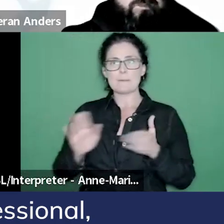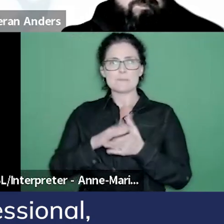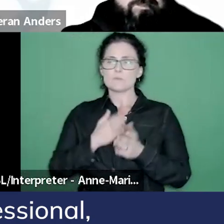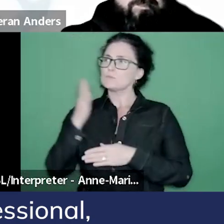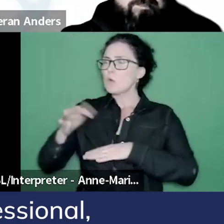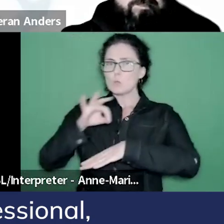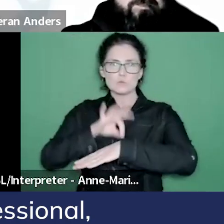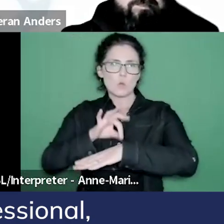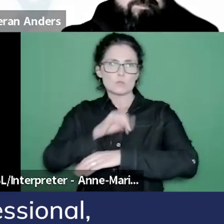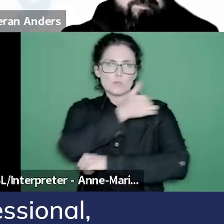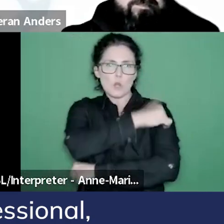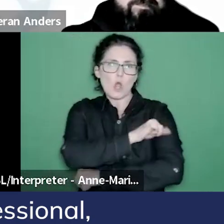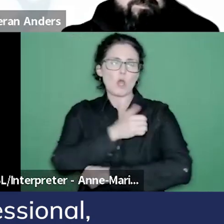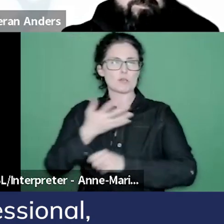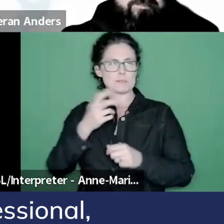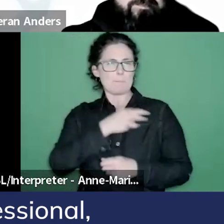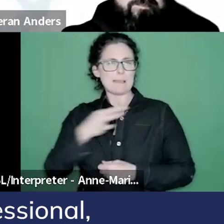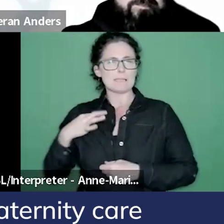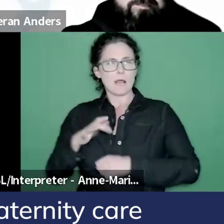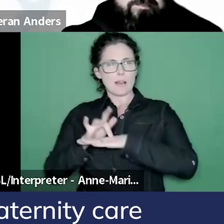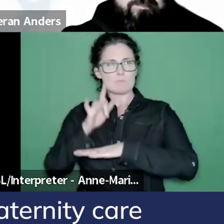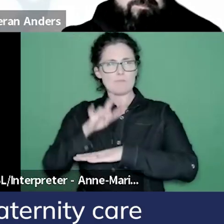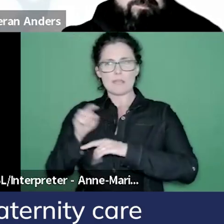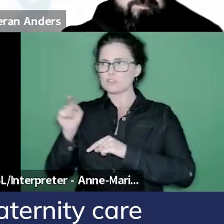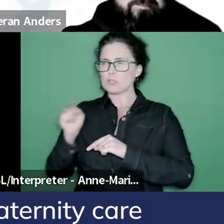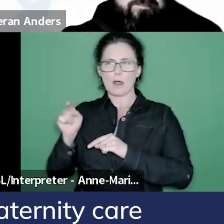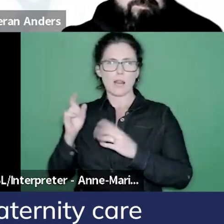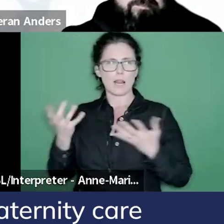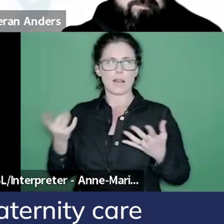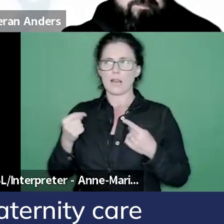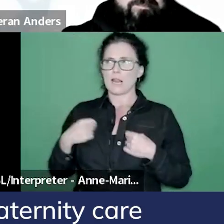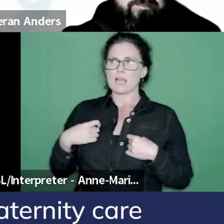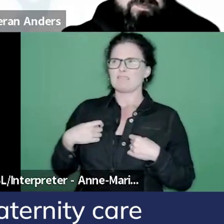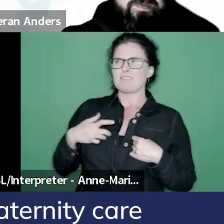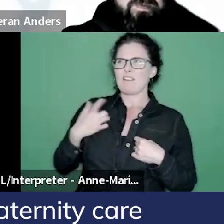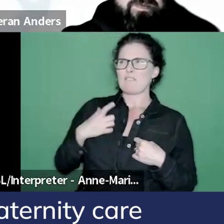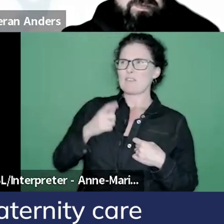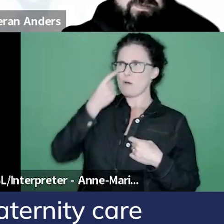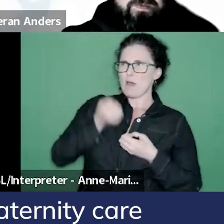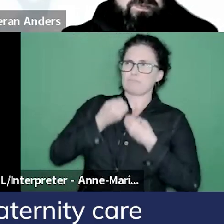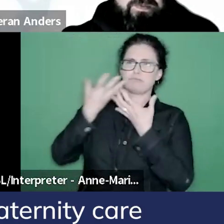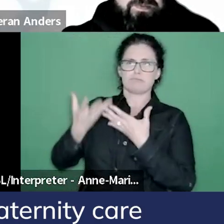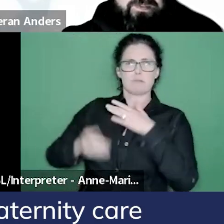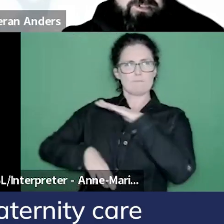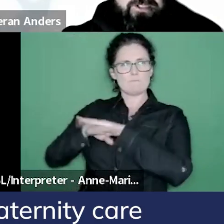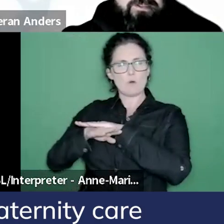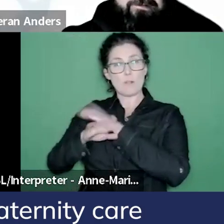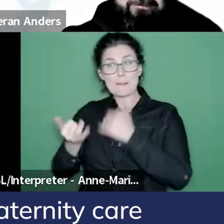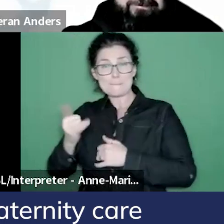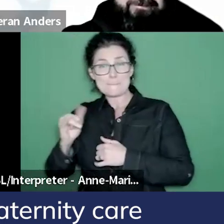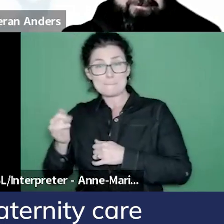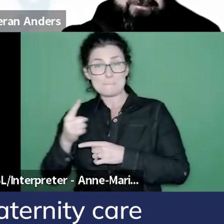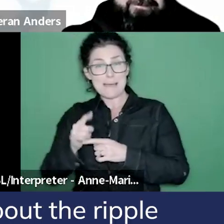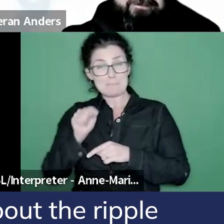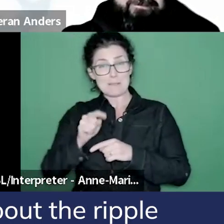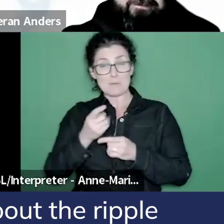professional, especially if their trauma comes from a negative experience with their maternity care during their labour